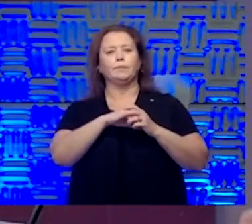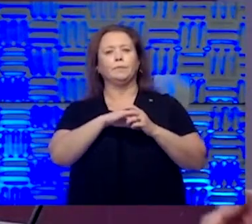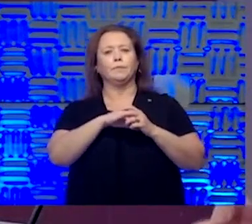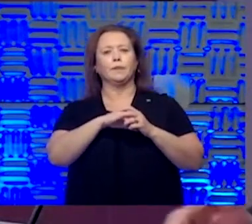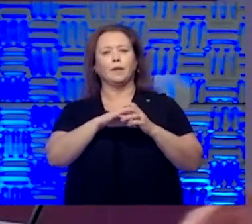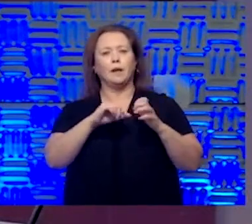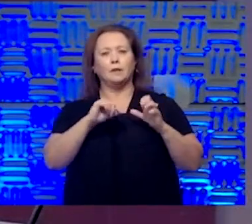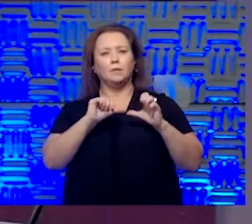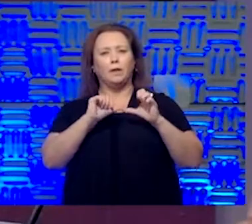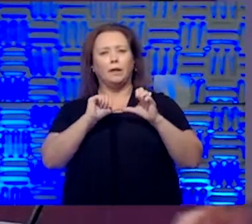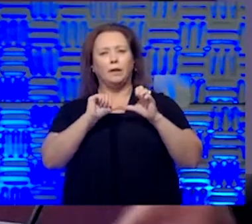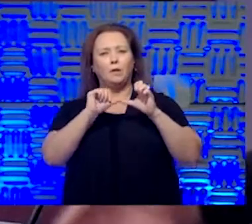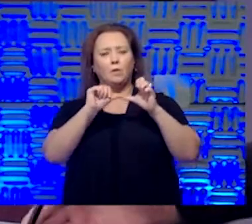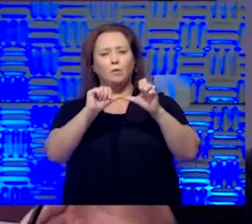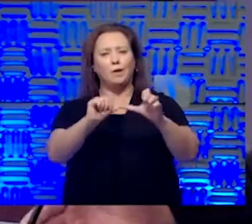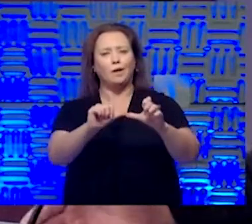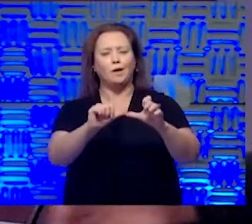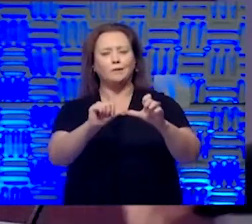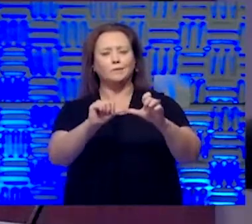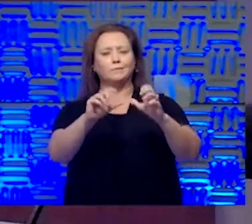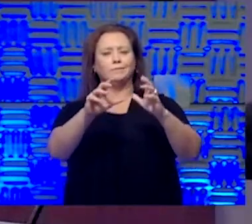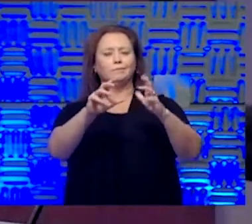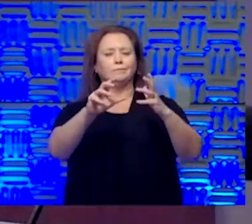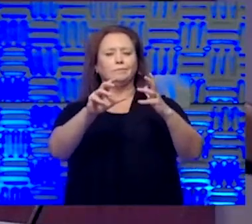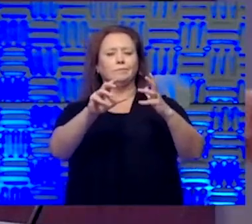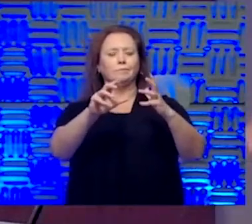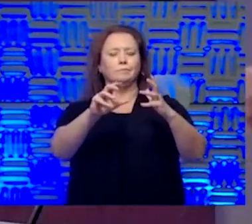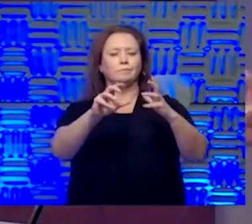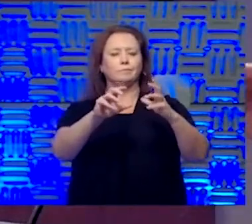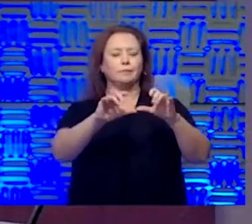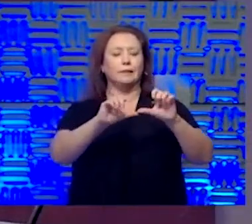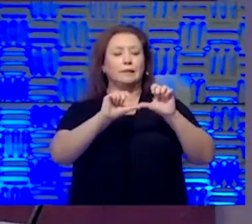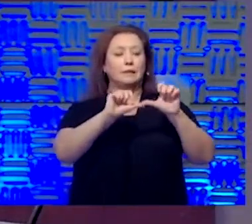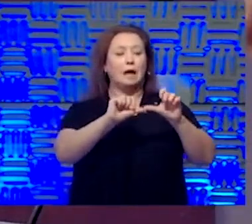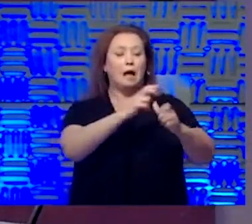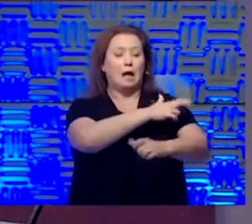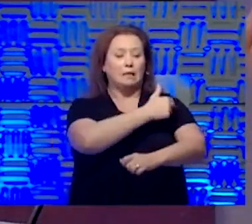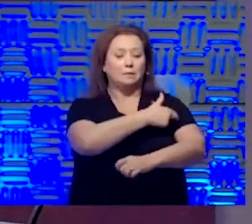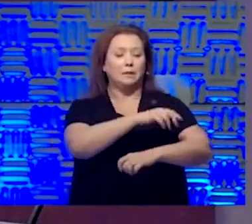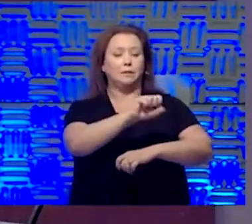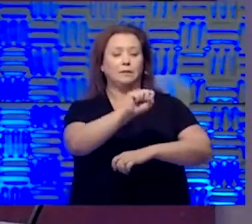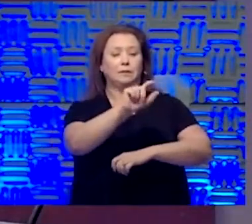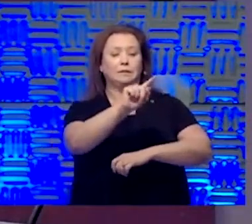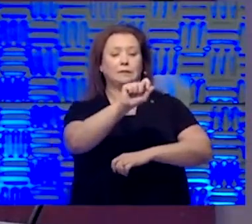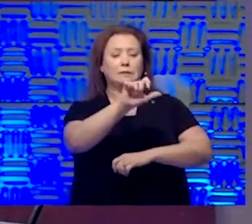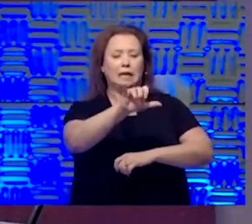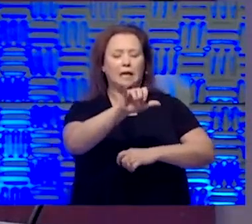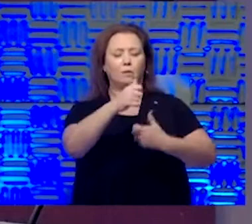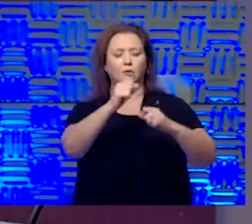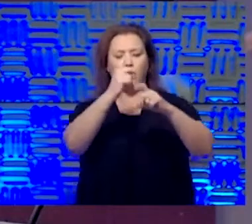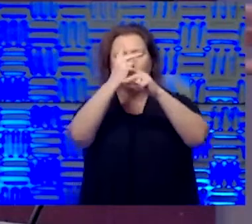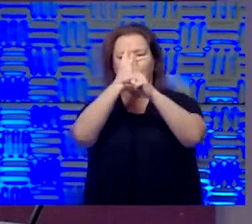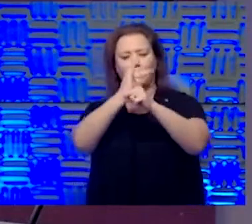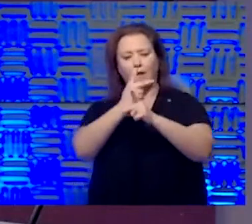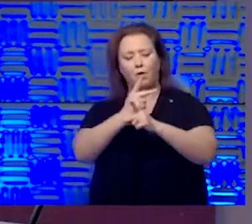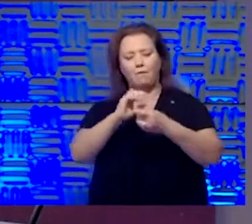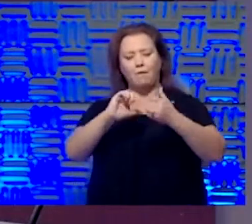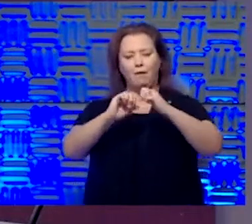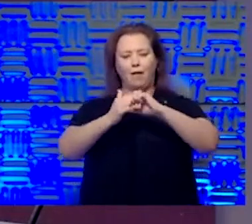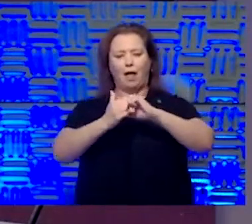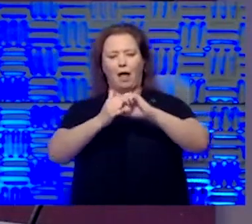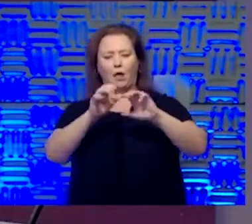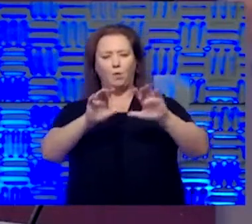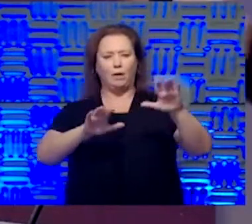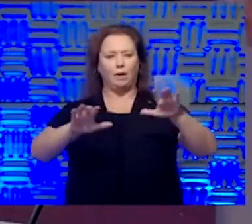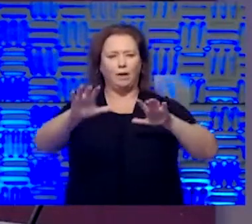we go across the stay or the length of stay, we begin to try to figure out how can we navigate those